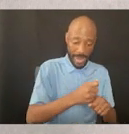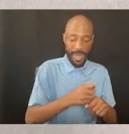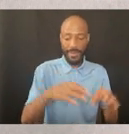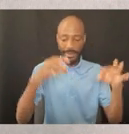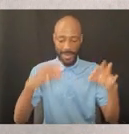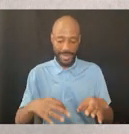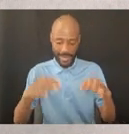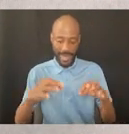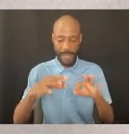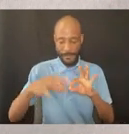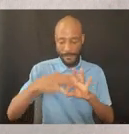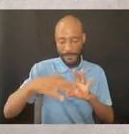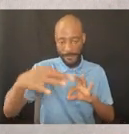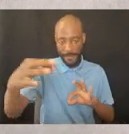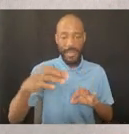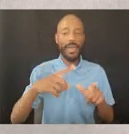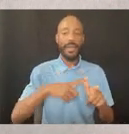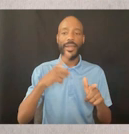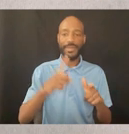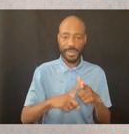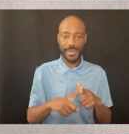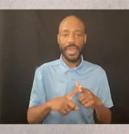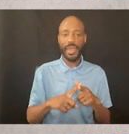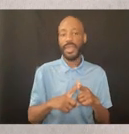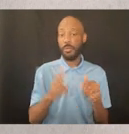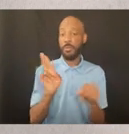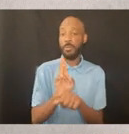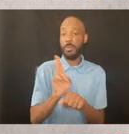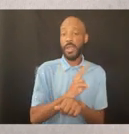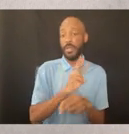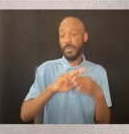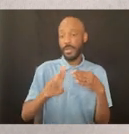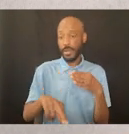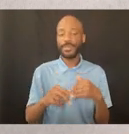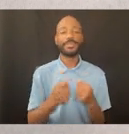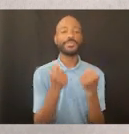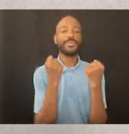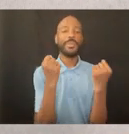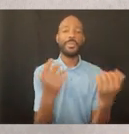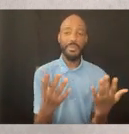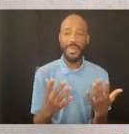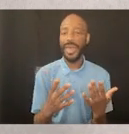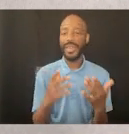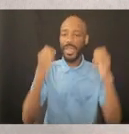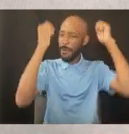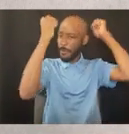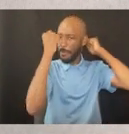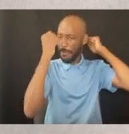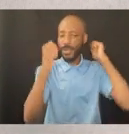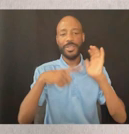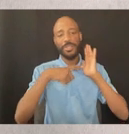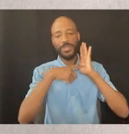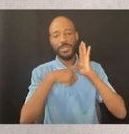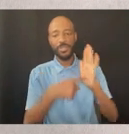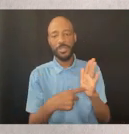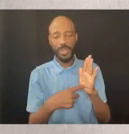results, both to record their dye experiments for future reference and to display their adventurous spirit, because dyeing is